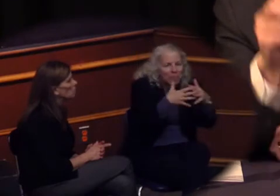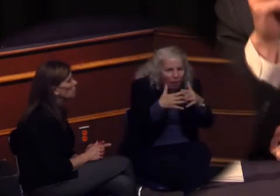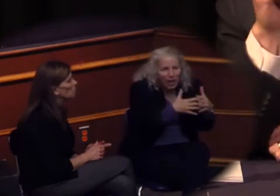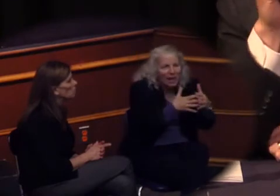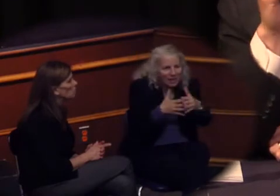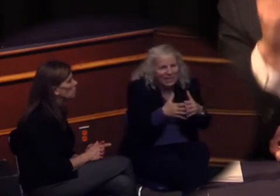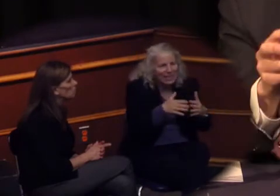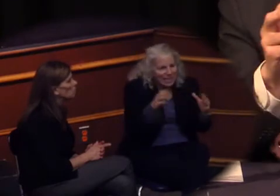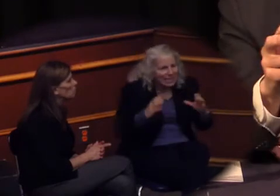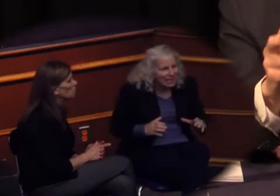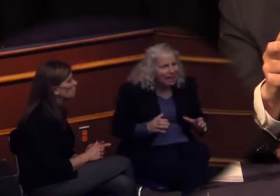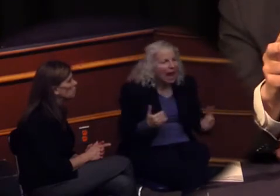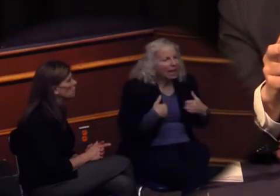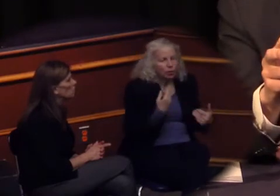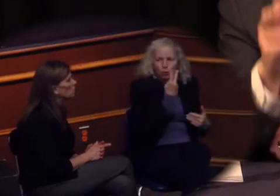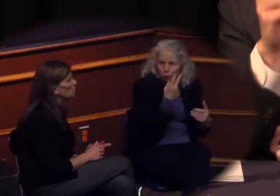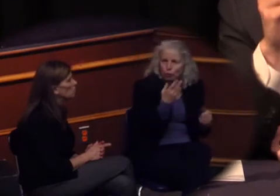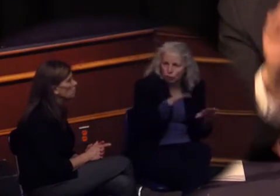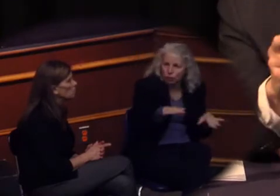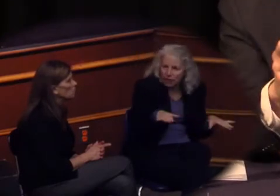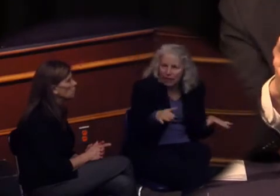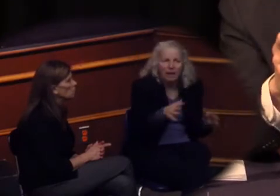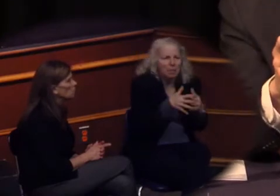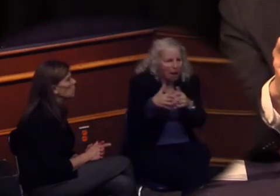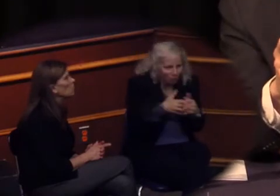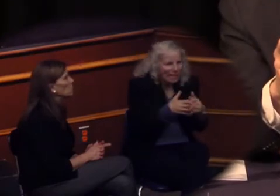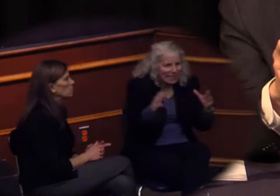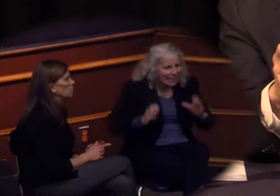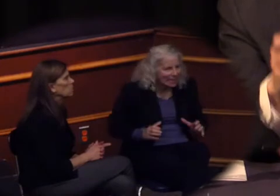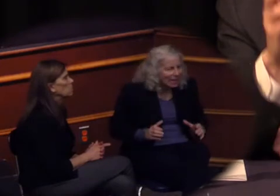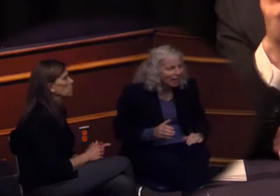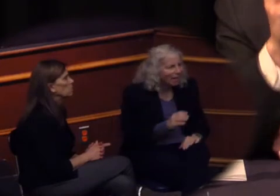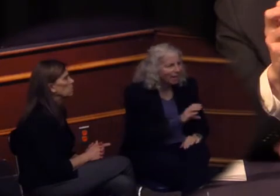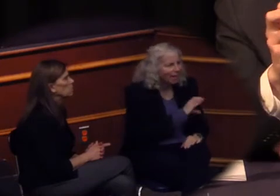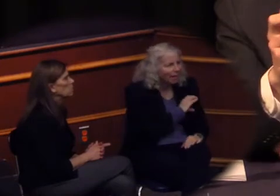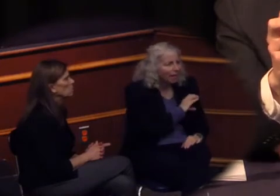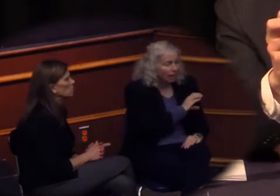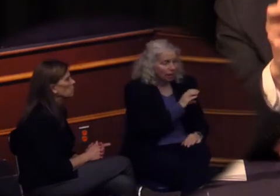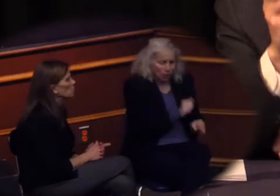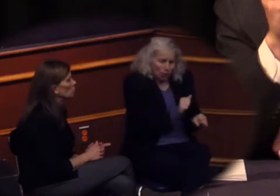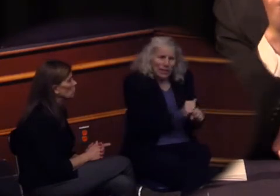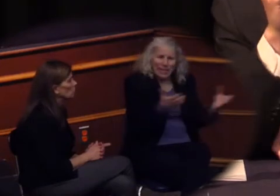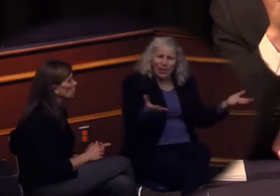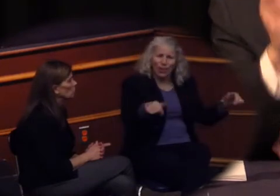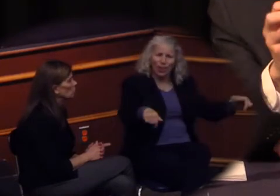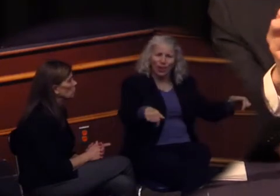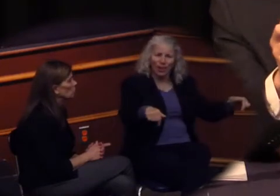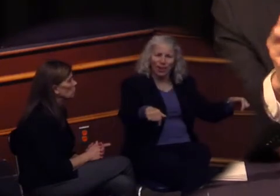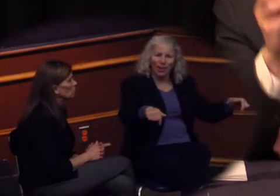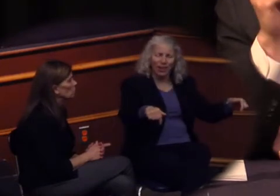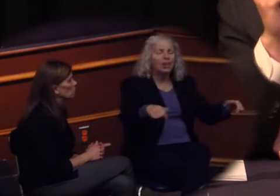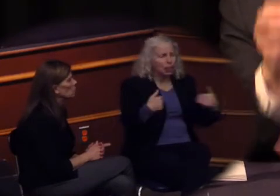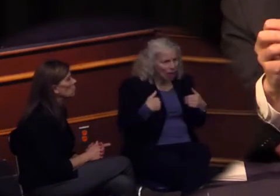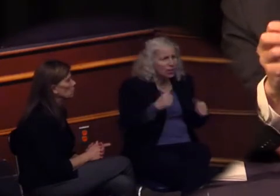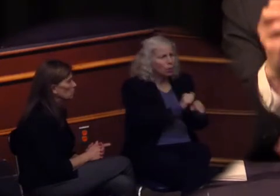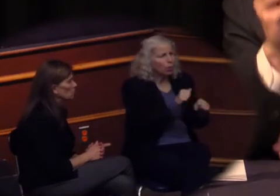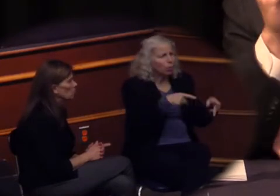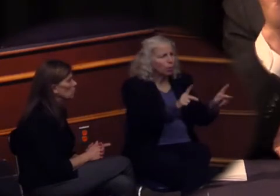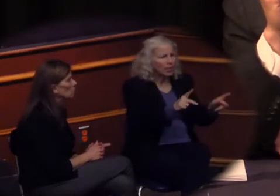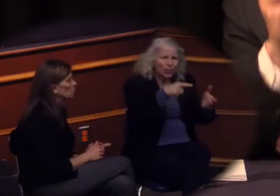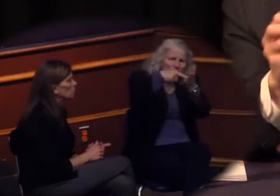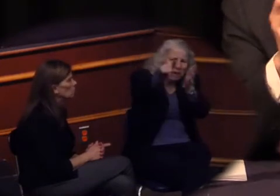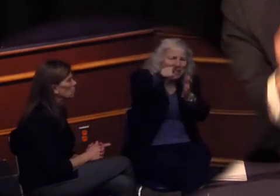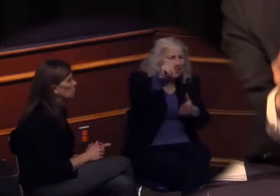citizen, has two children here who are American citizens, works here under a work permit, pays her